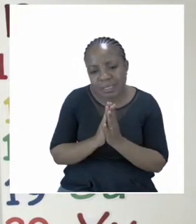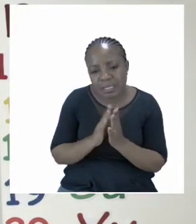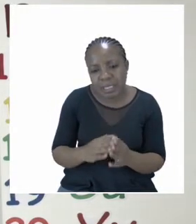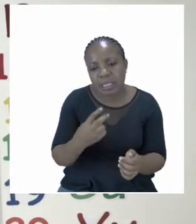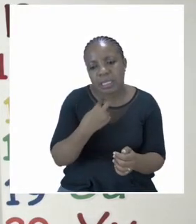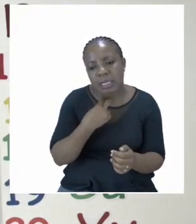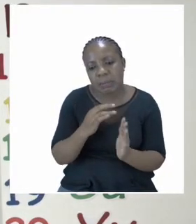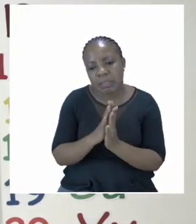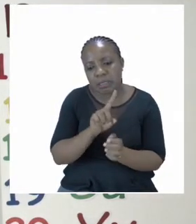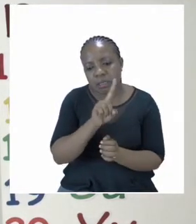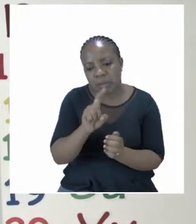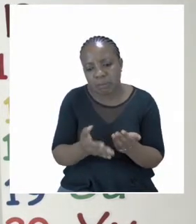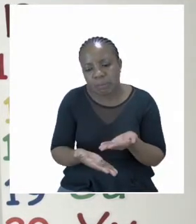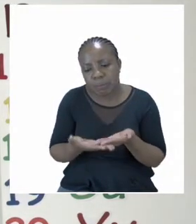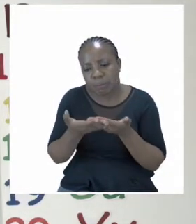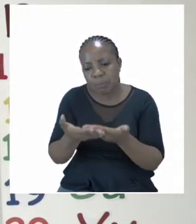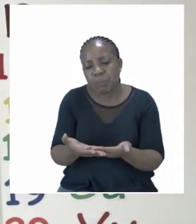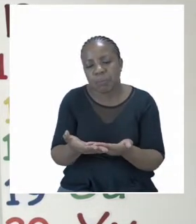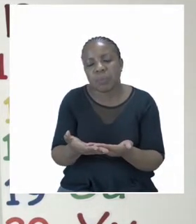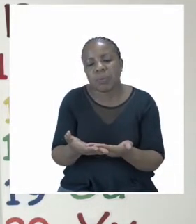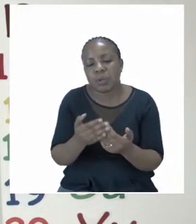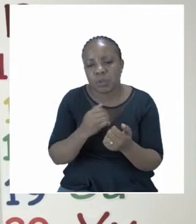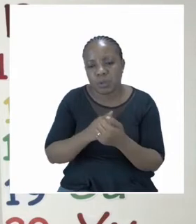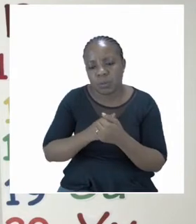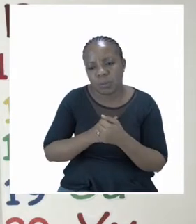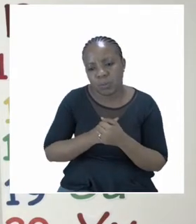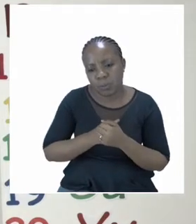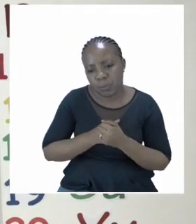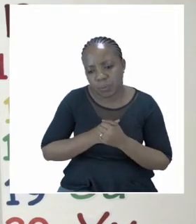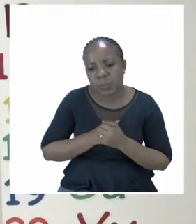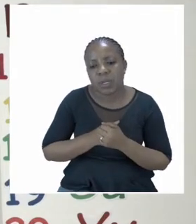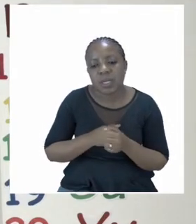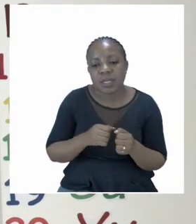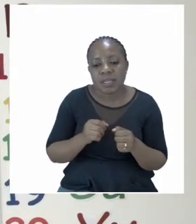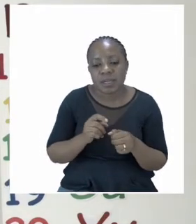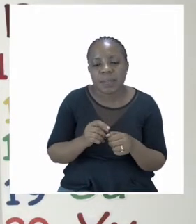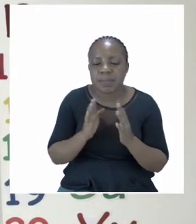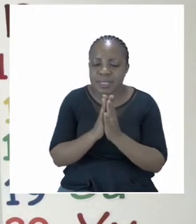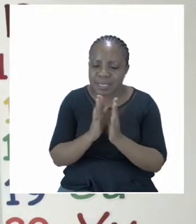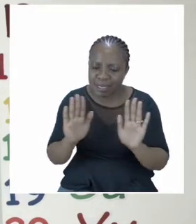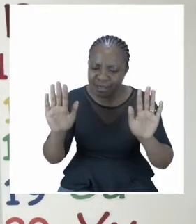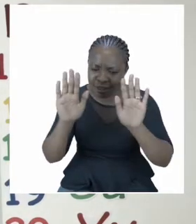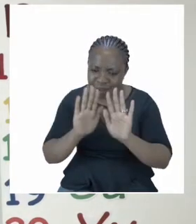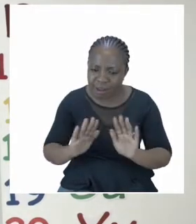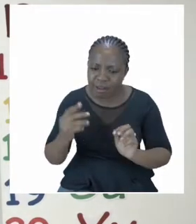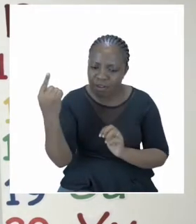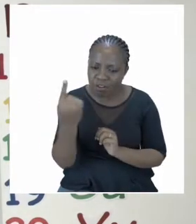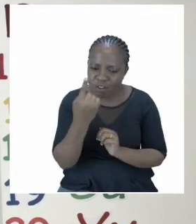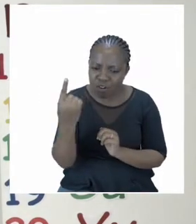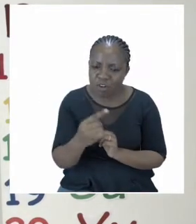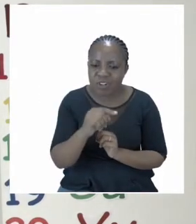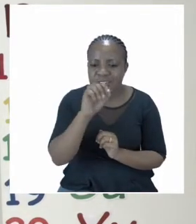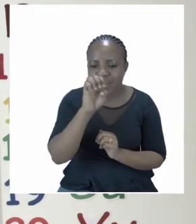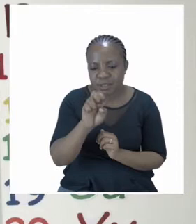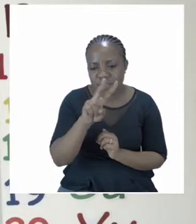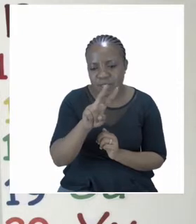adult. Make sure that you know that you are going to color only the even numbers.